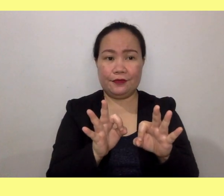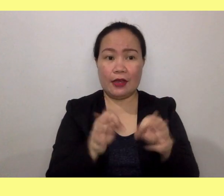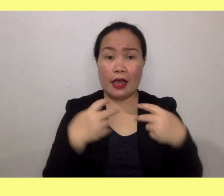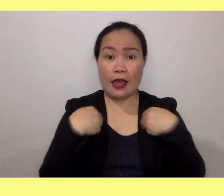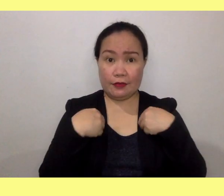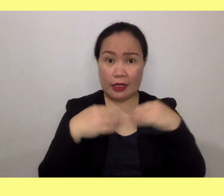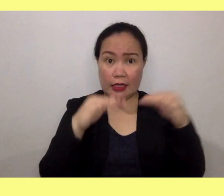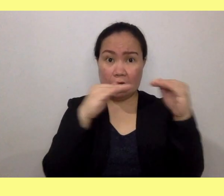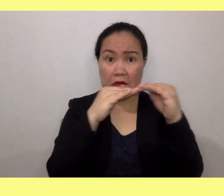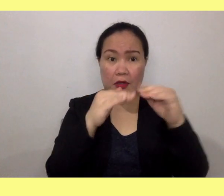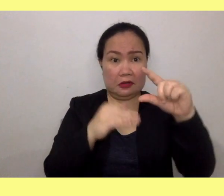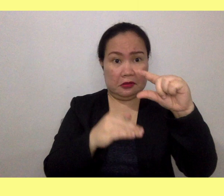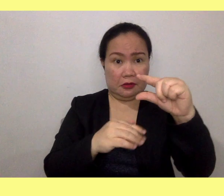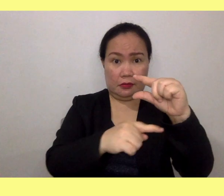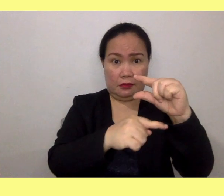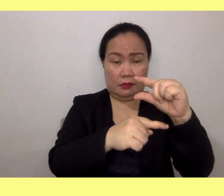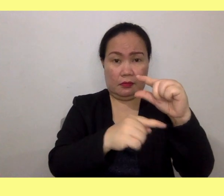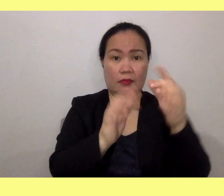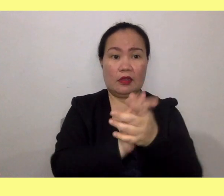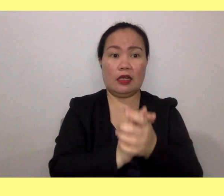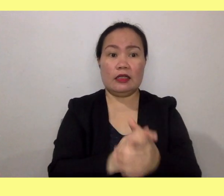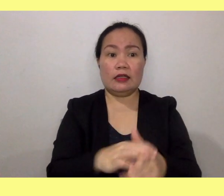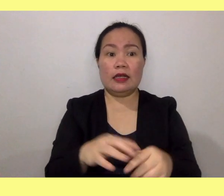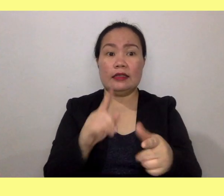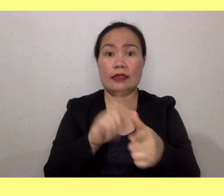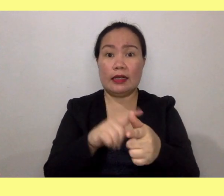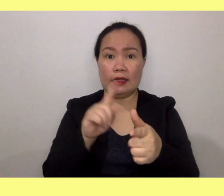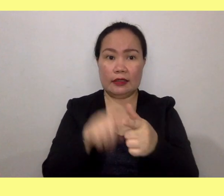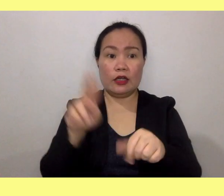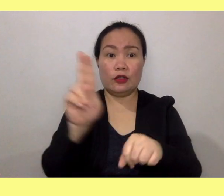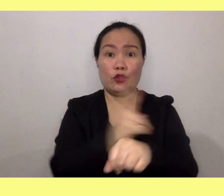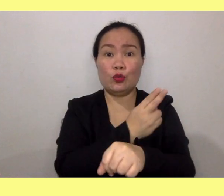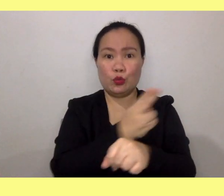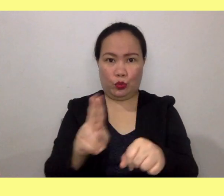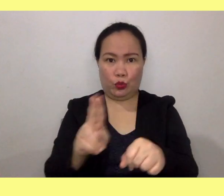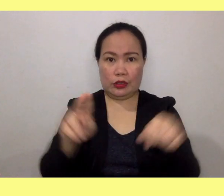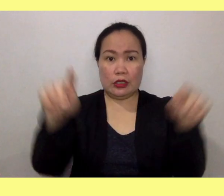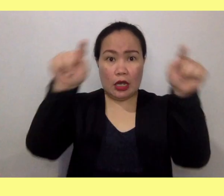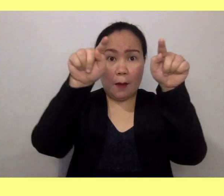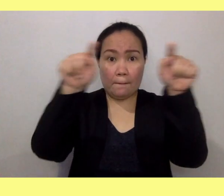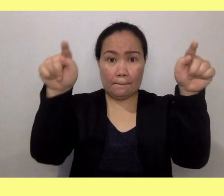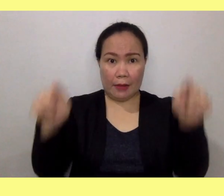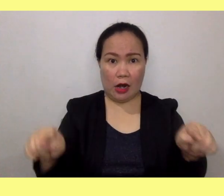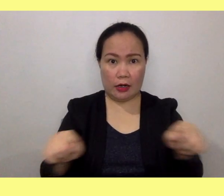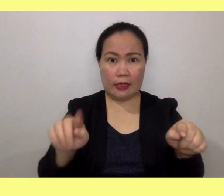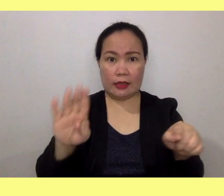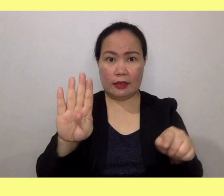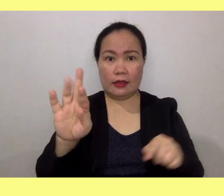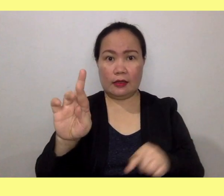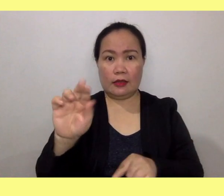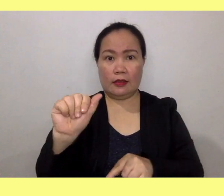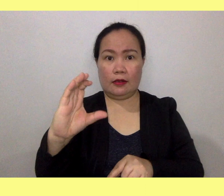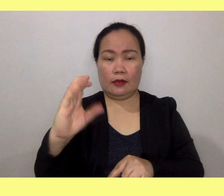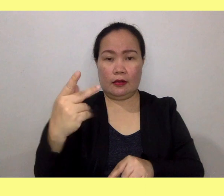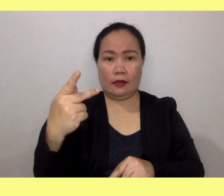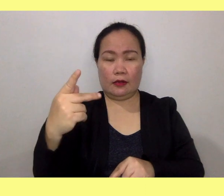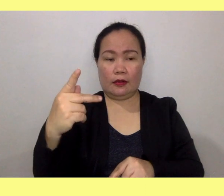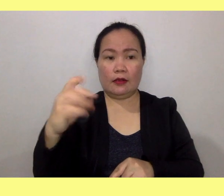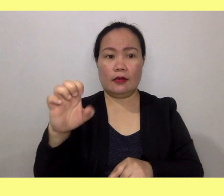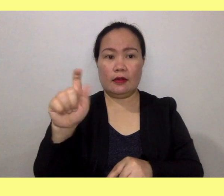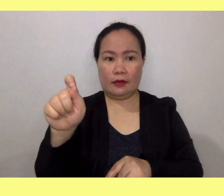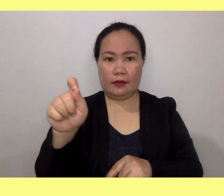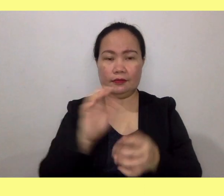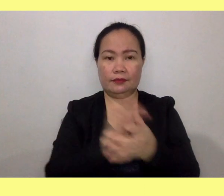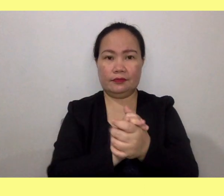tayong equal dito, ibig sabihin kasama yung 21, you will be using a bracket. Ibig sabihin 21 is included in